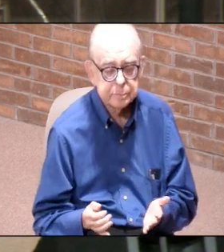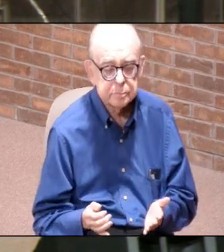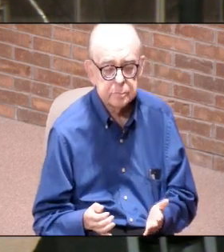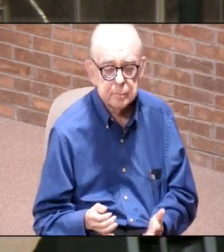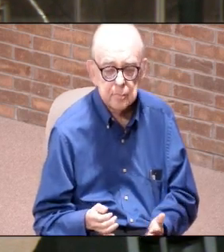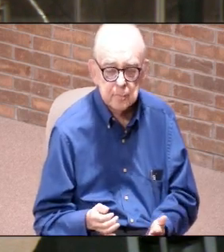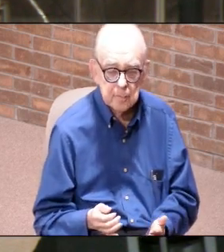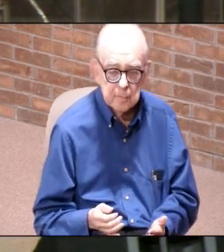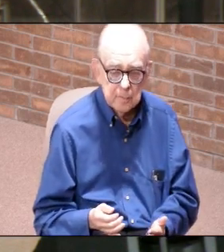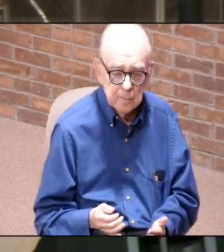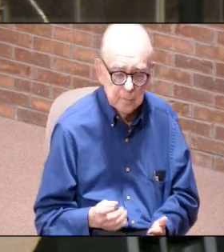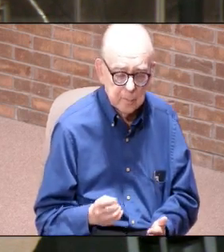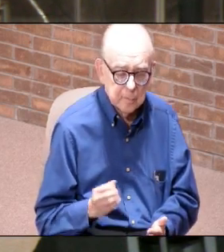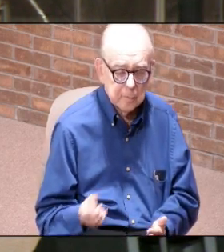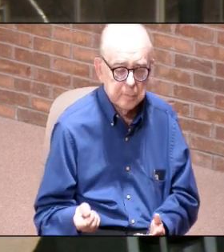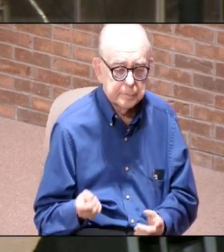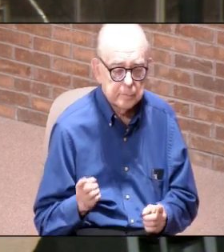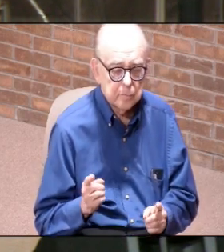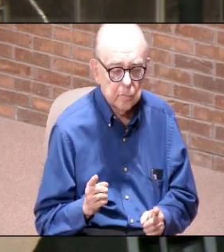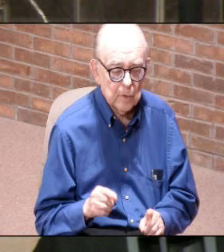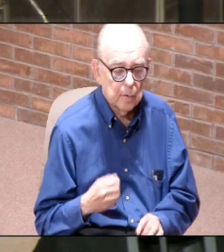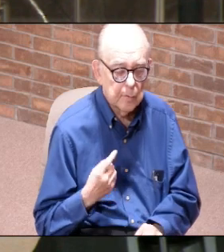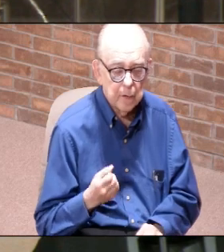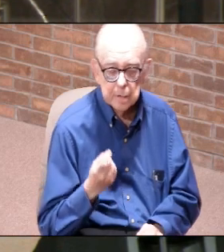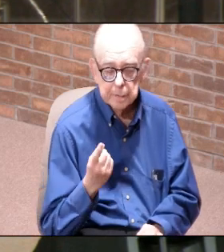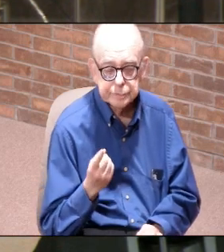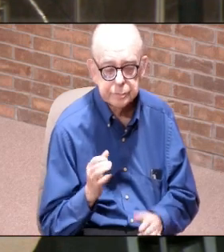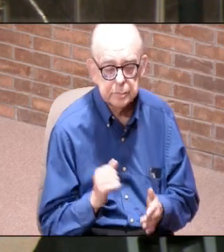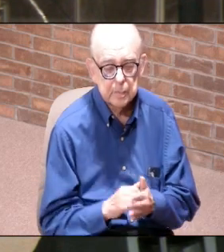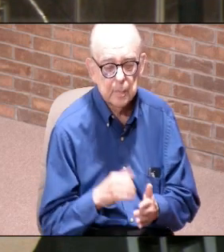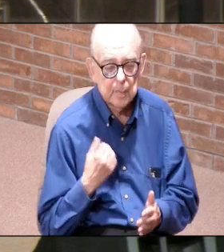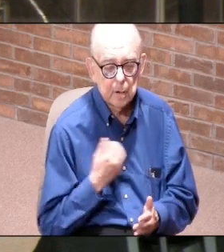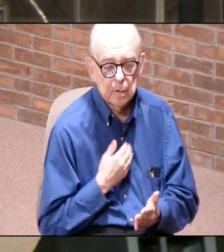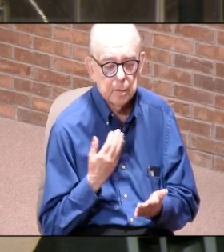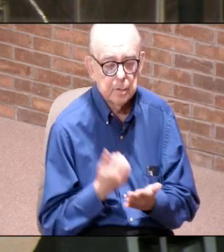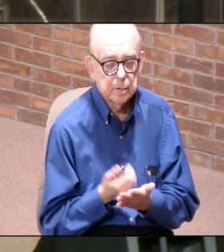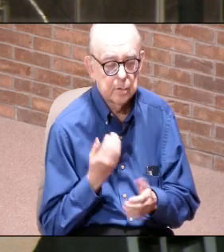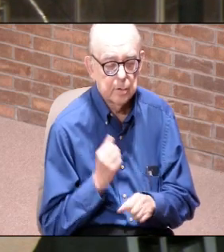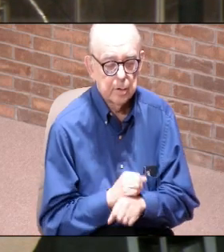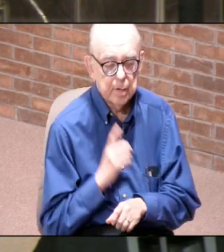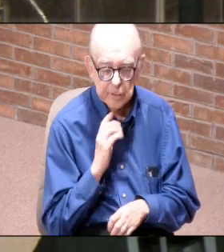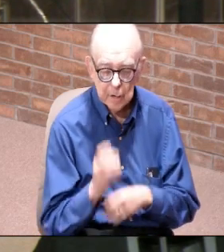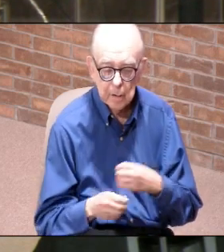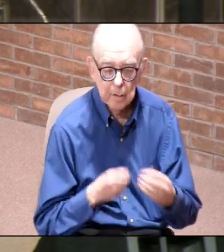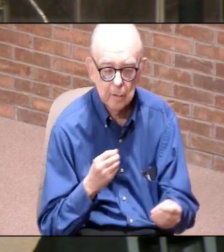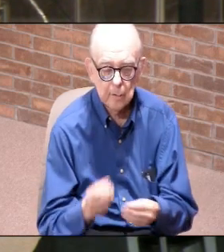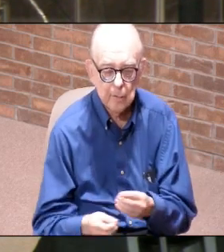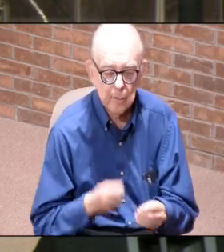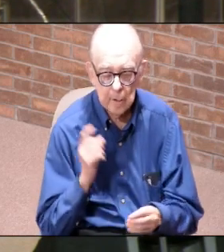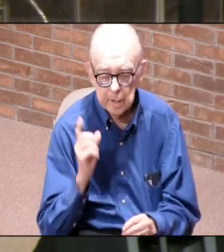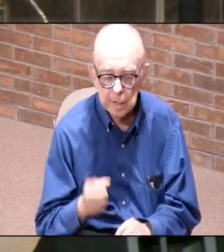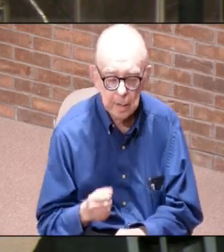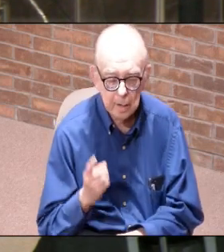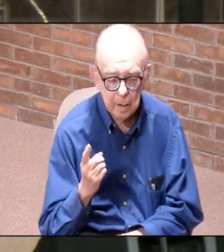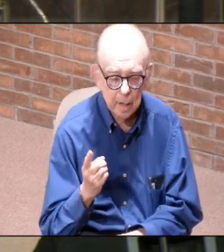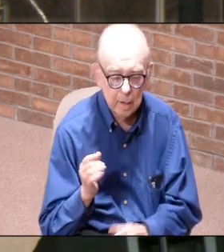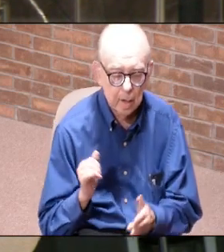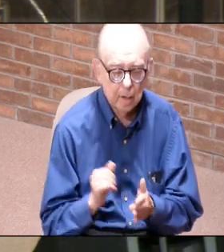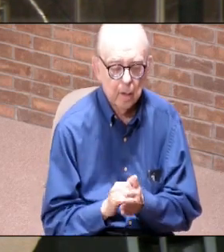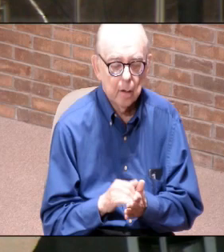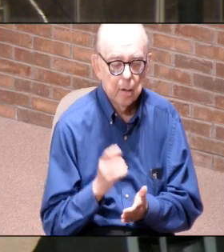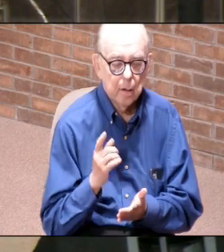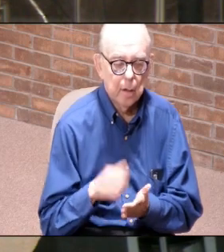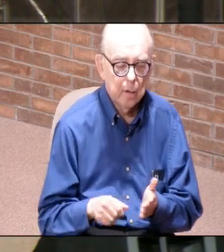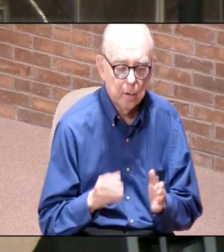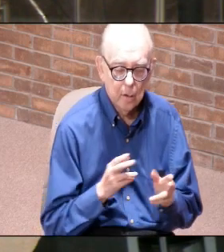there. So when we understand that our good works is our contribution, you've got to understand that's